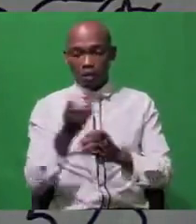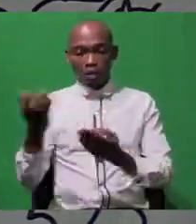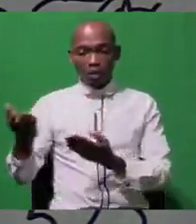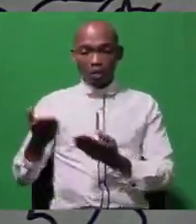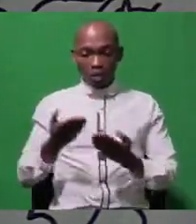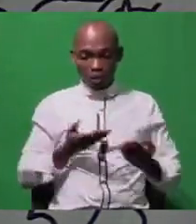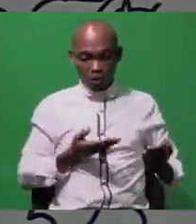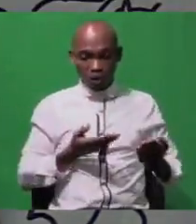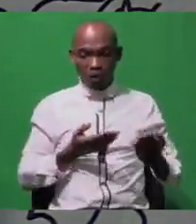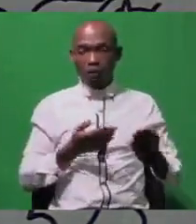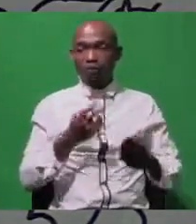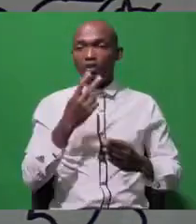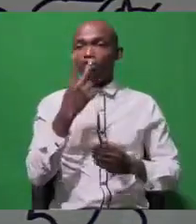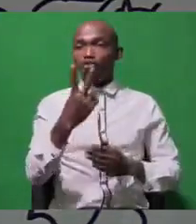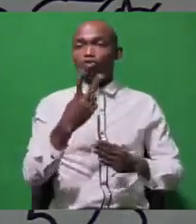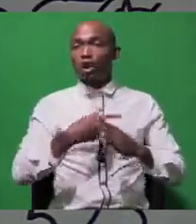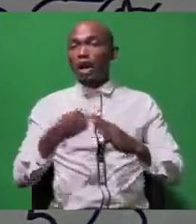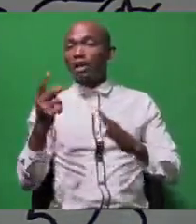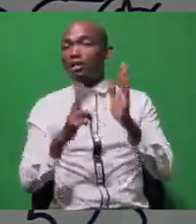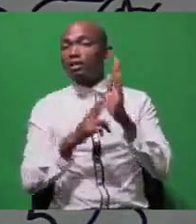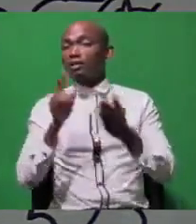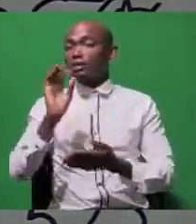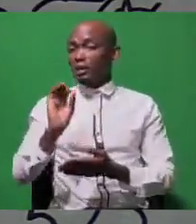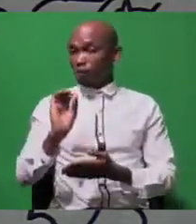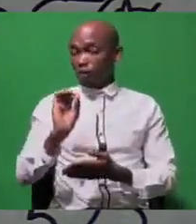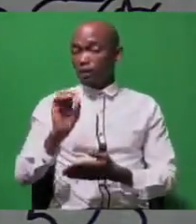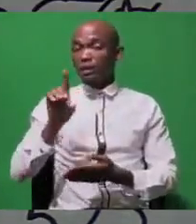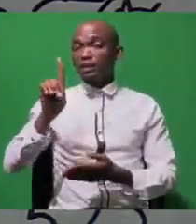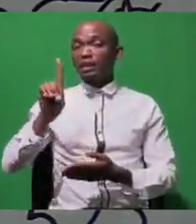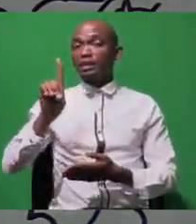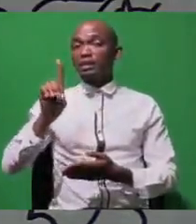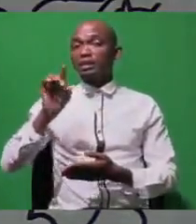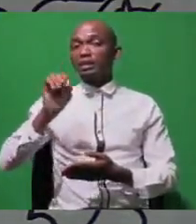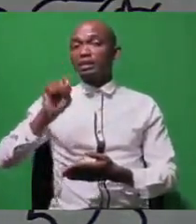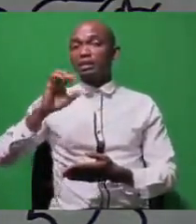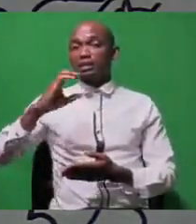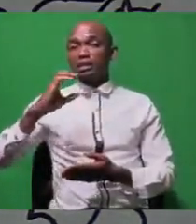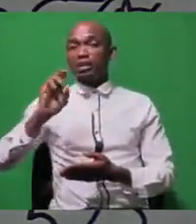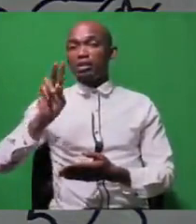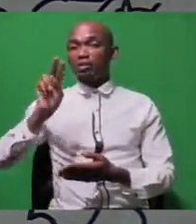270 as a discount from M. Haji.